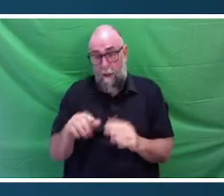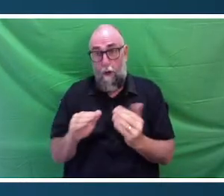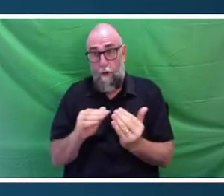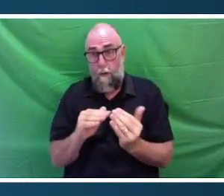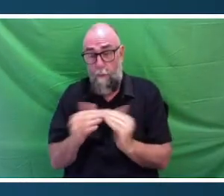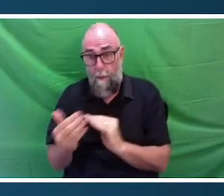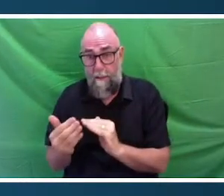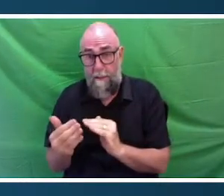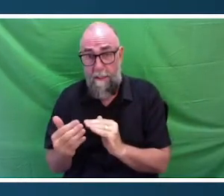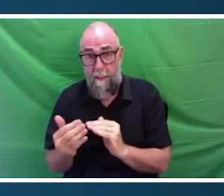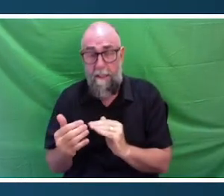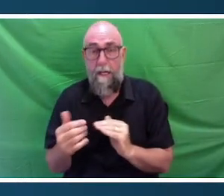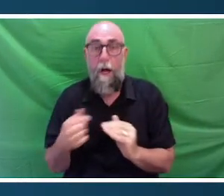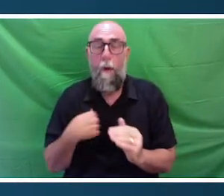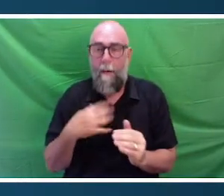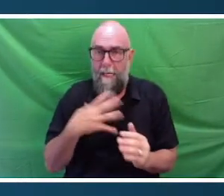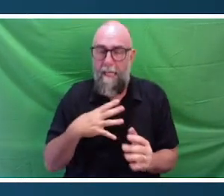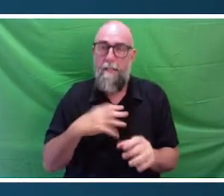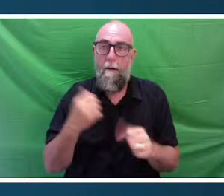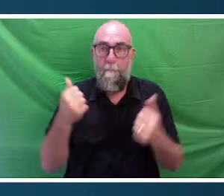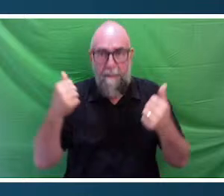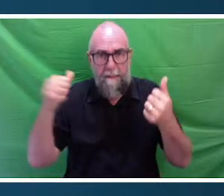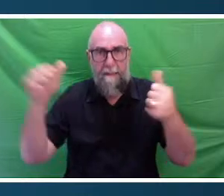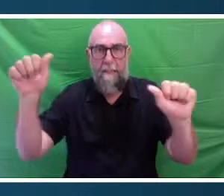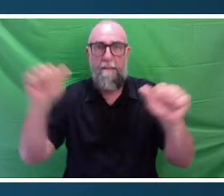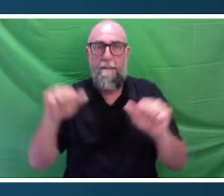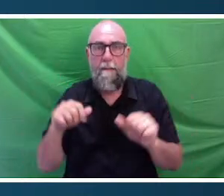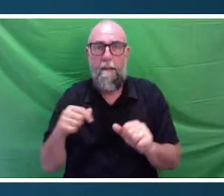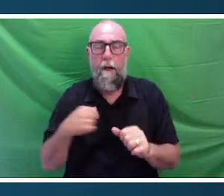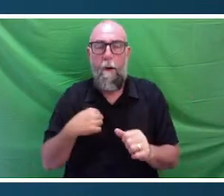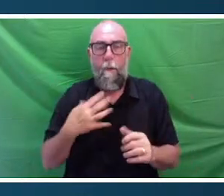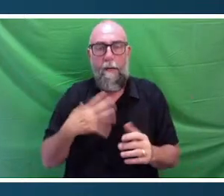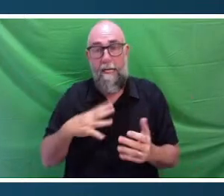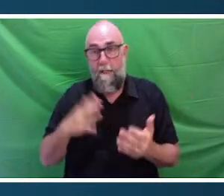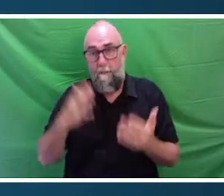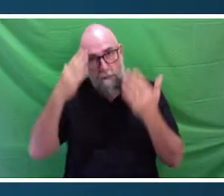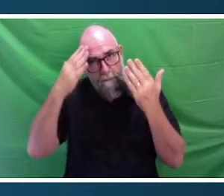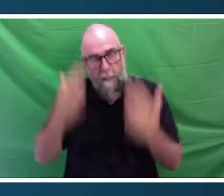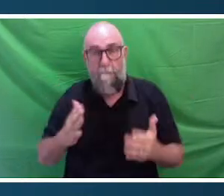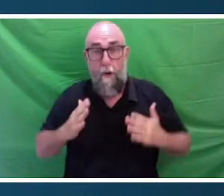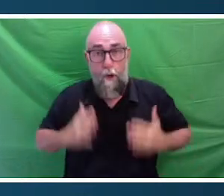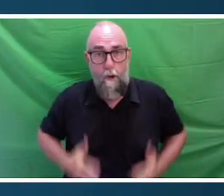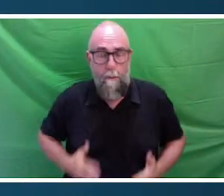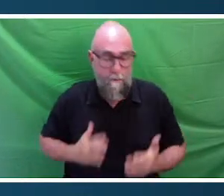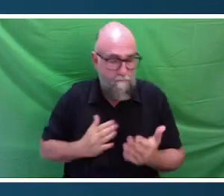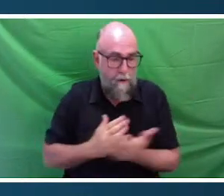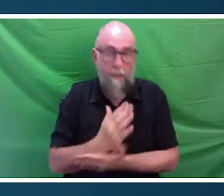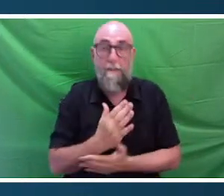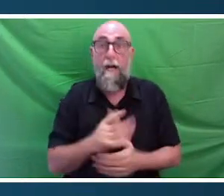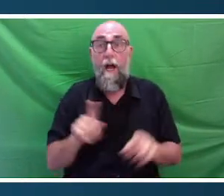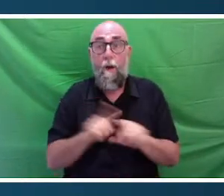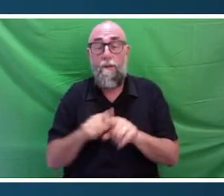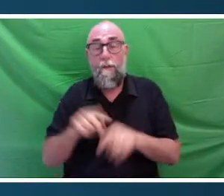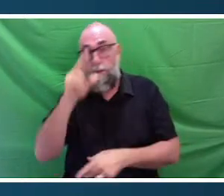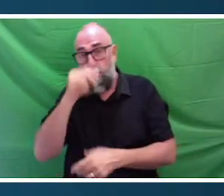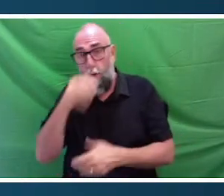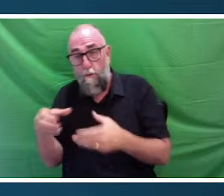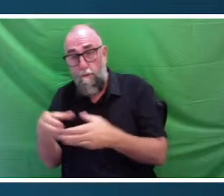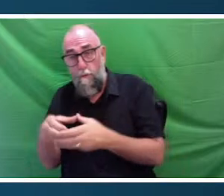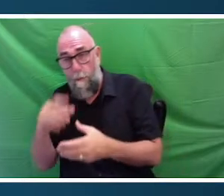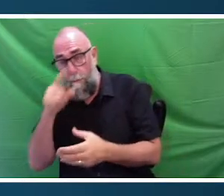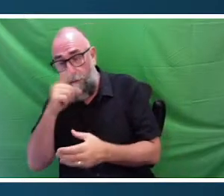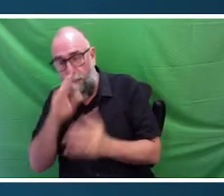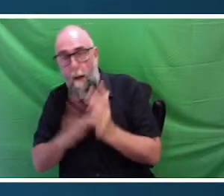are not taking place at the same time. The respect for human rights, the respect for minorities, all of those elements have